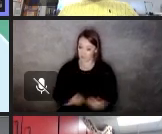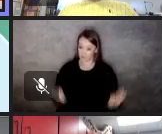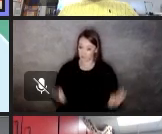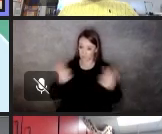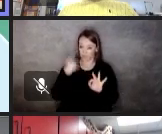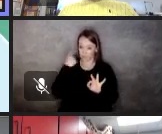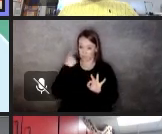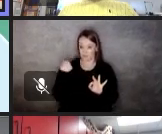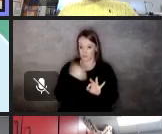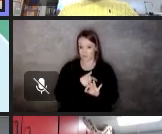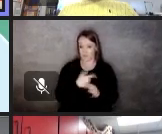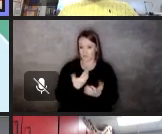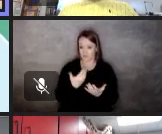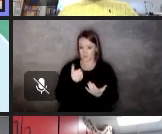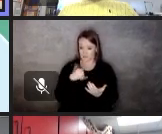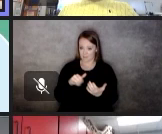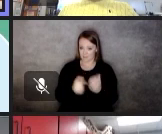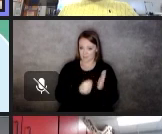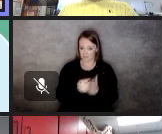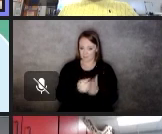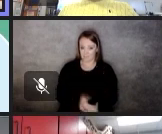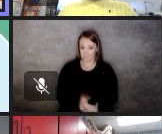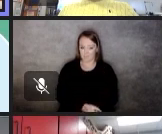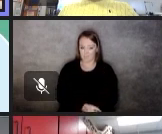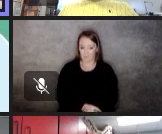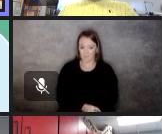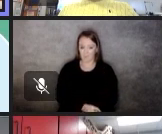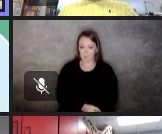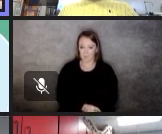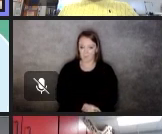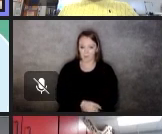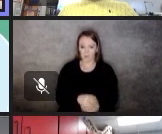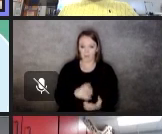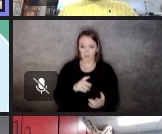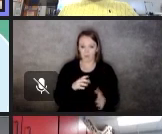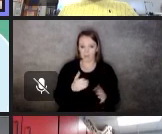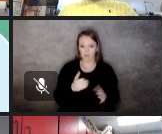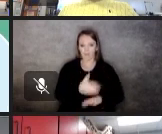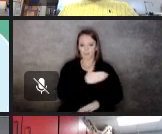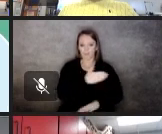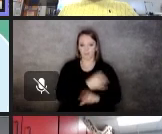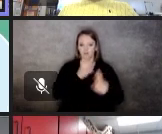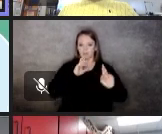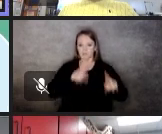planning time. Improve the response to student behavior issues.